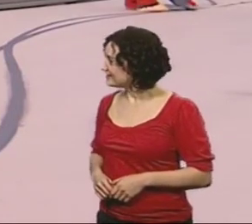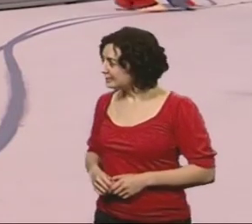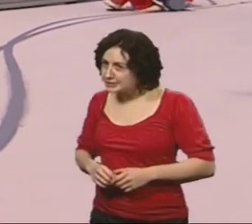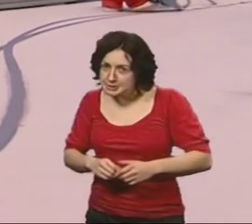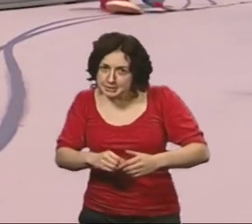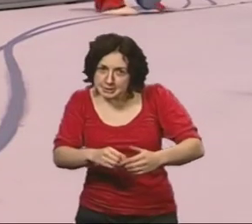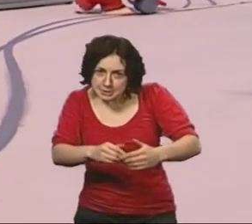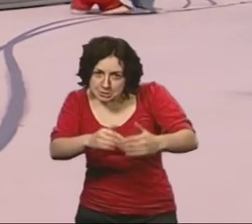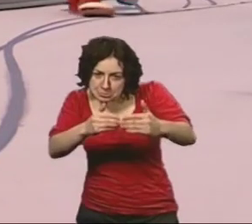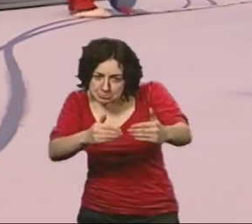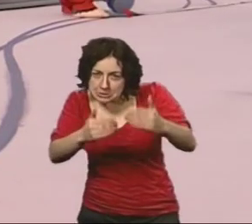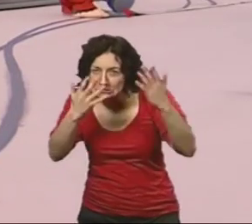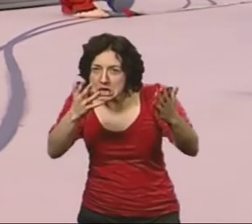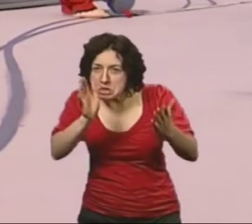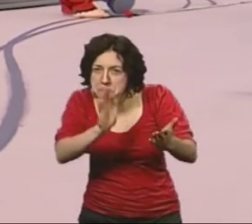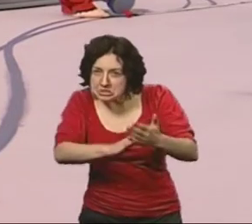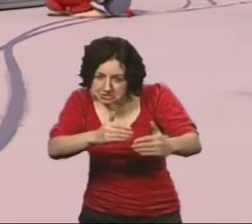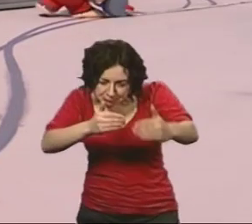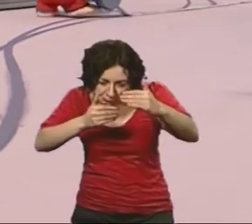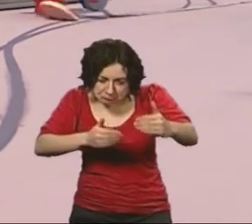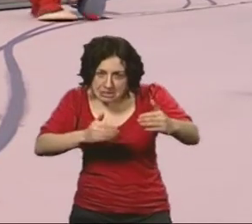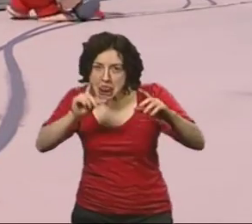Meters, 11 meters,